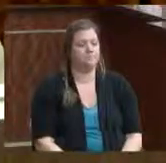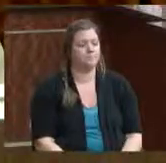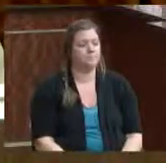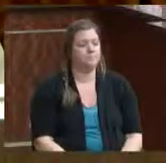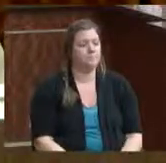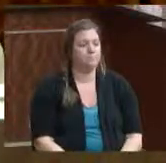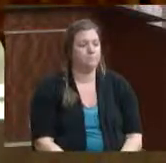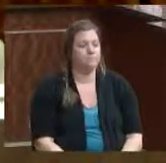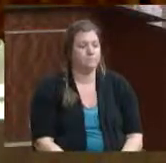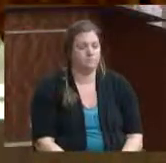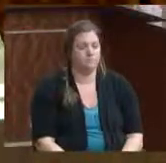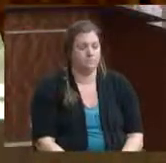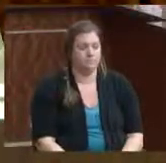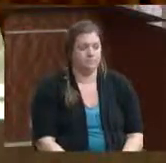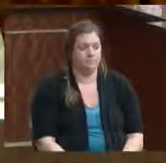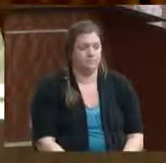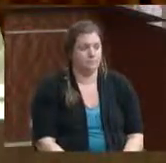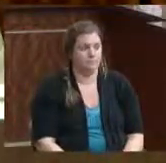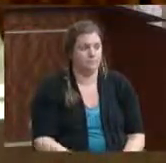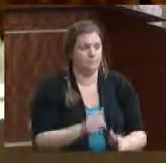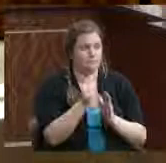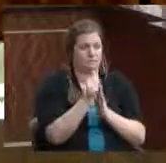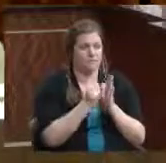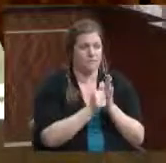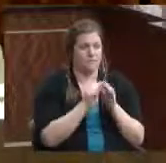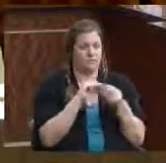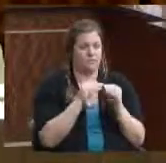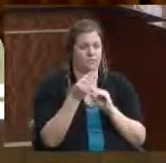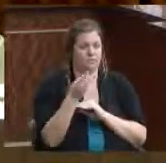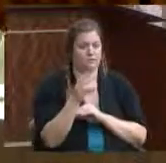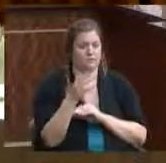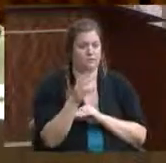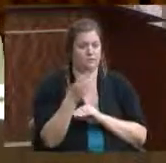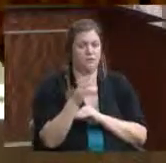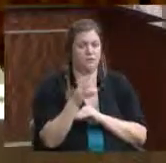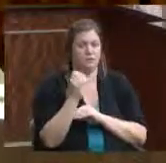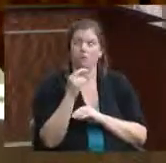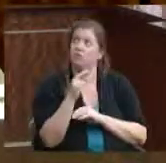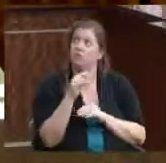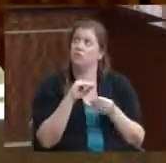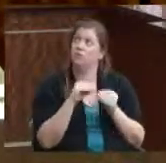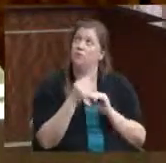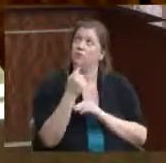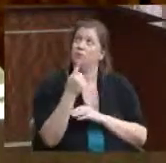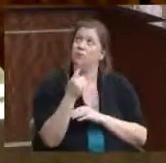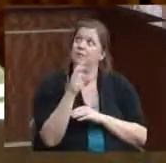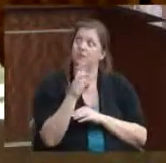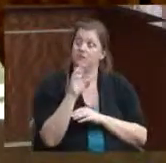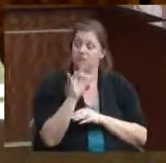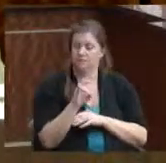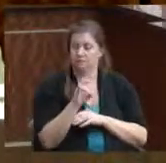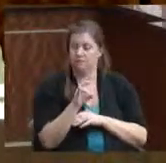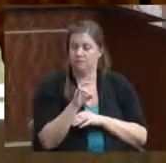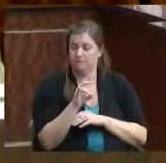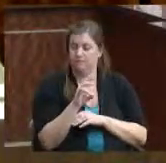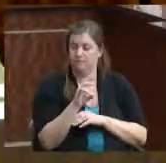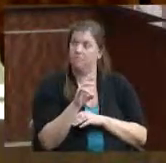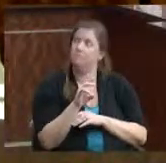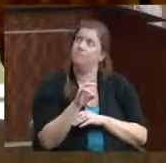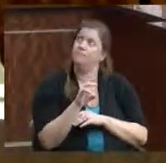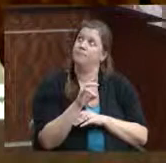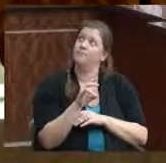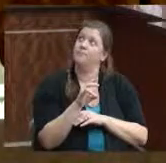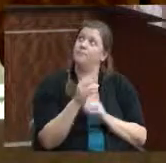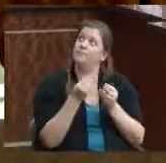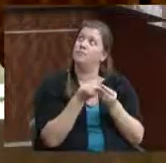2014. Agenda item 16 is Charter Resolution number 167, a